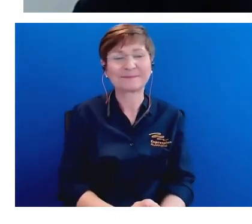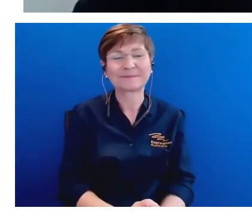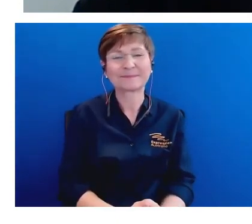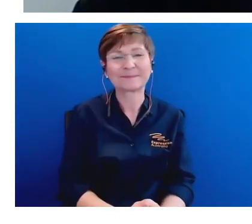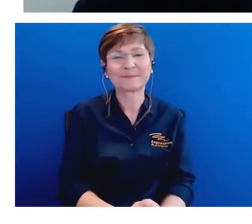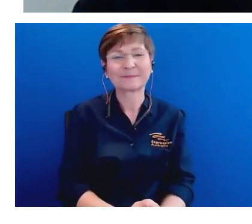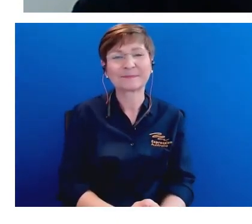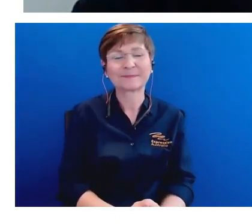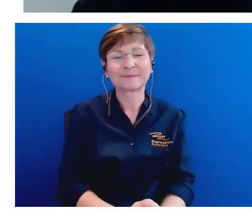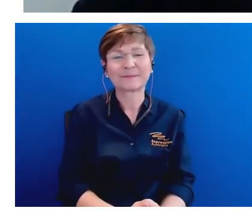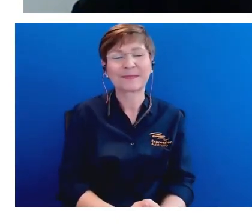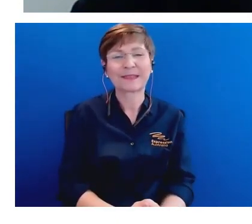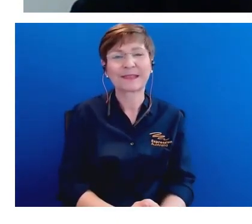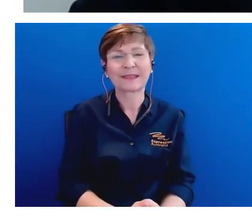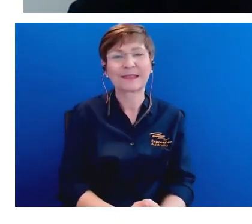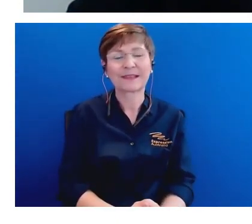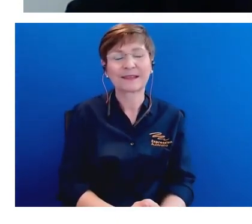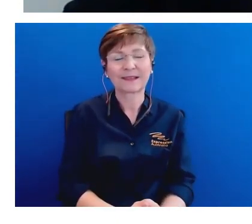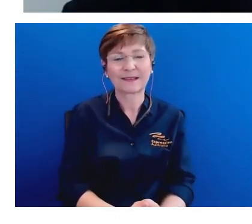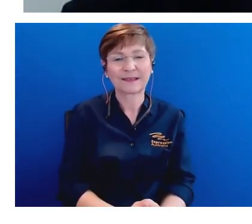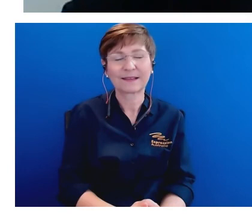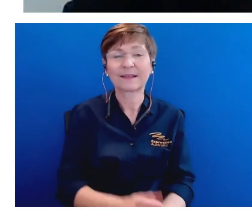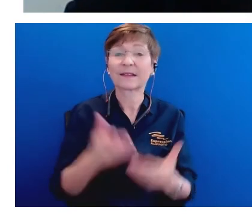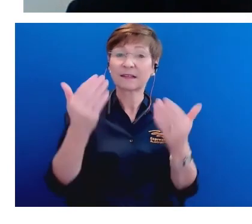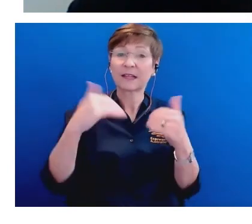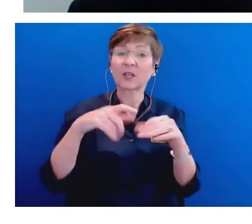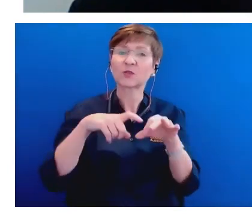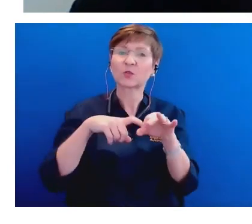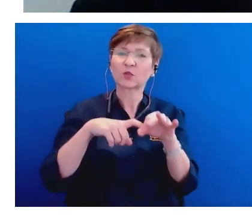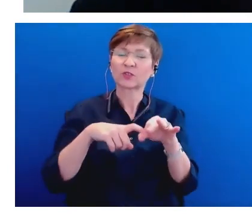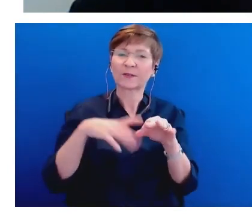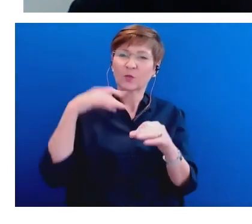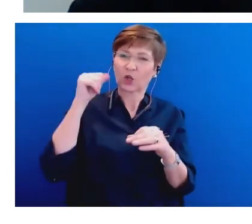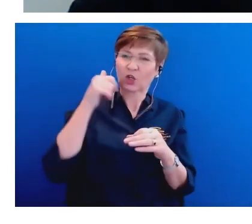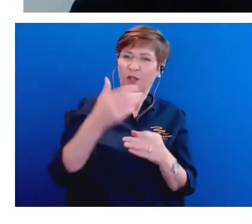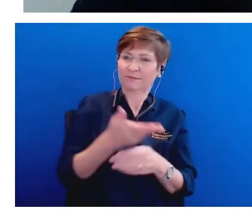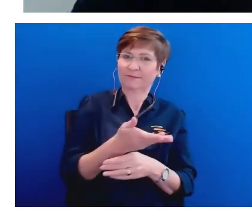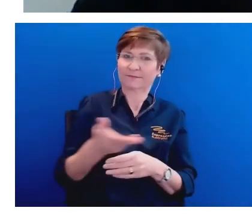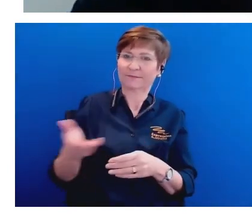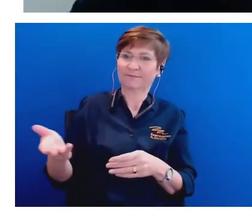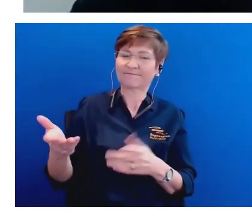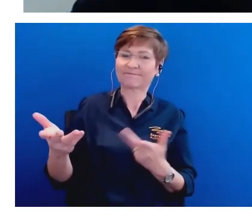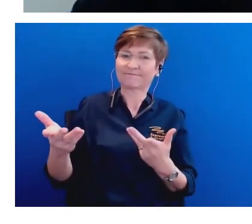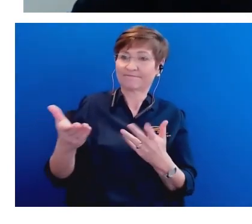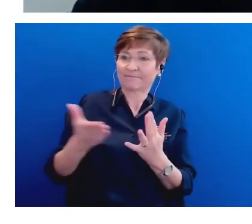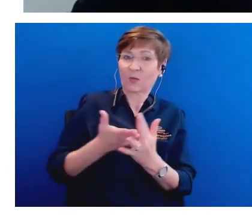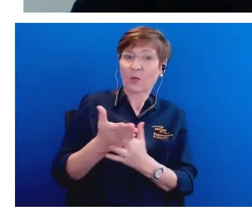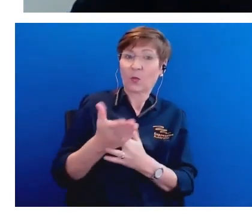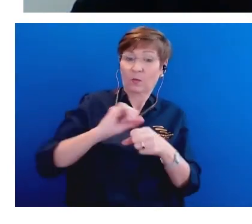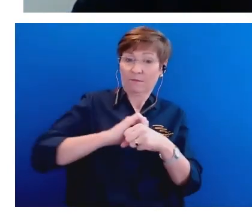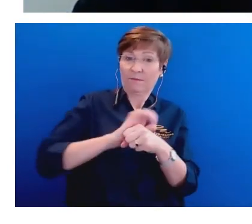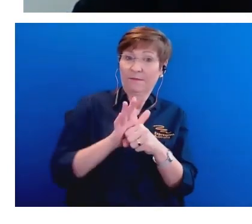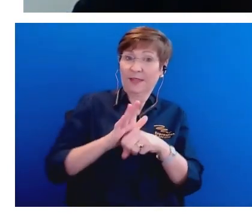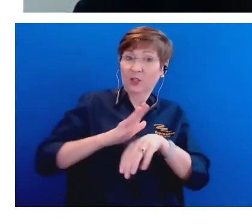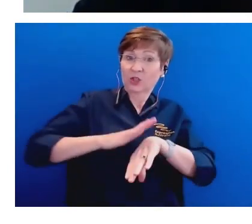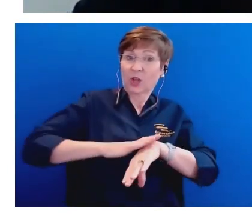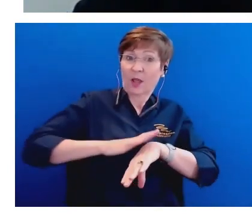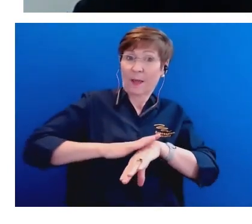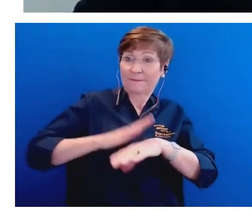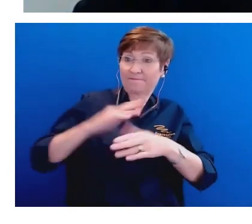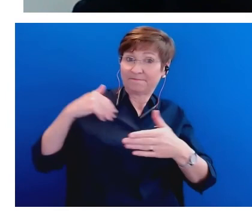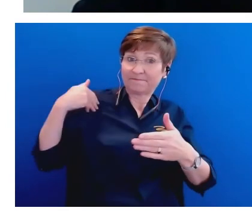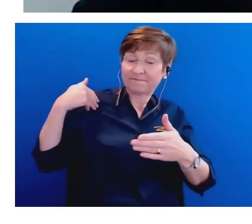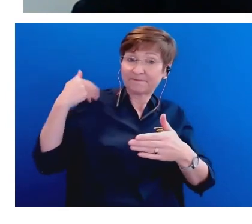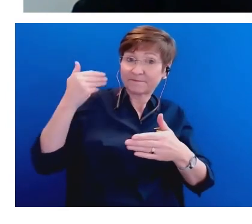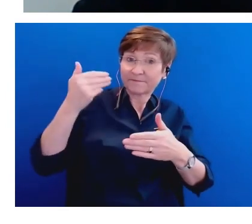So the next question is, how do essential service retailers' efforts during the coronavirus pandemic to date